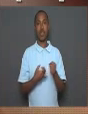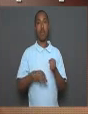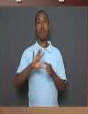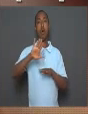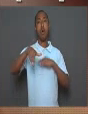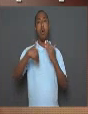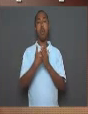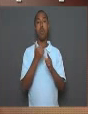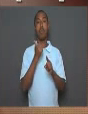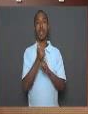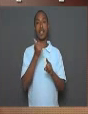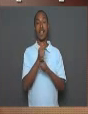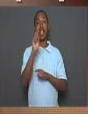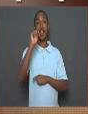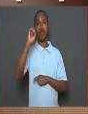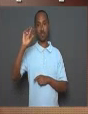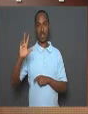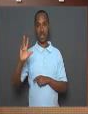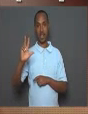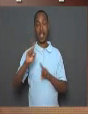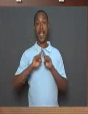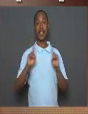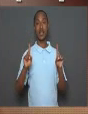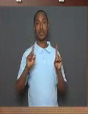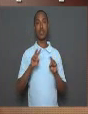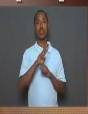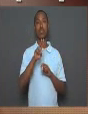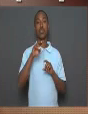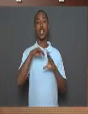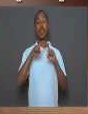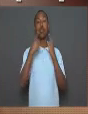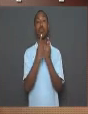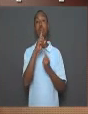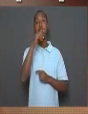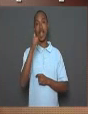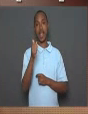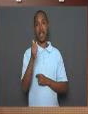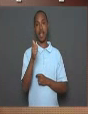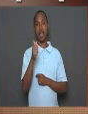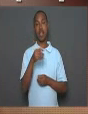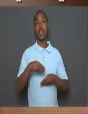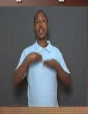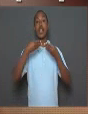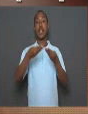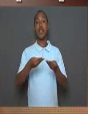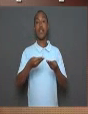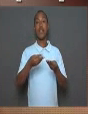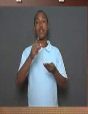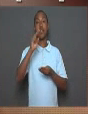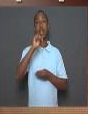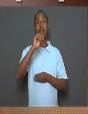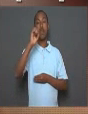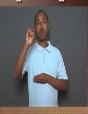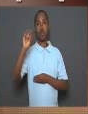Decomposition of all metal nitrates, except those in group 1A, give